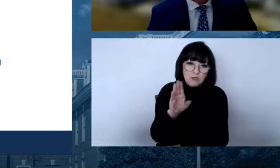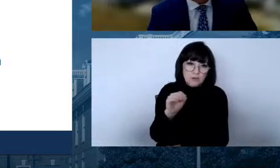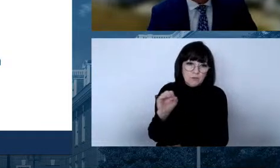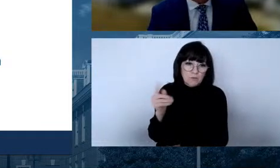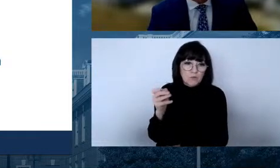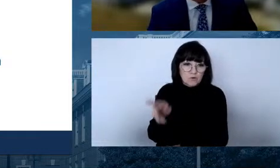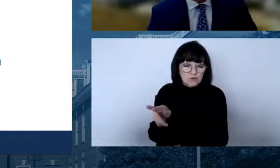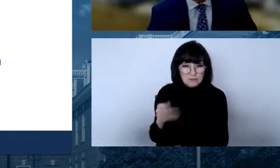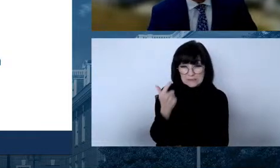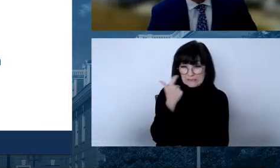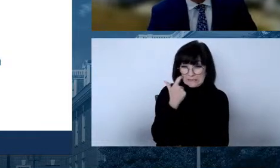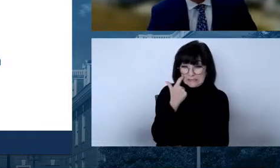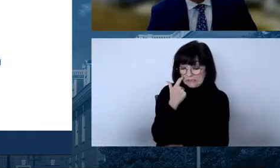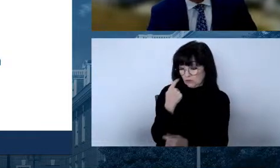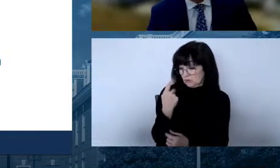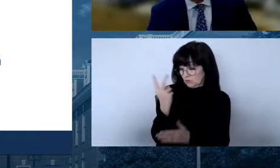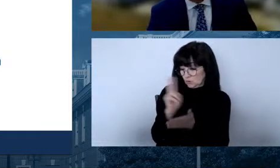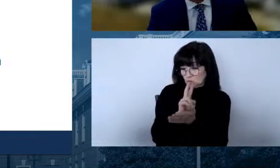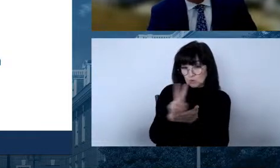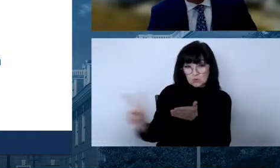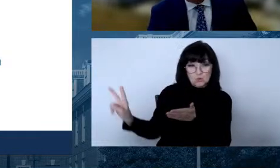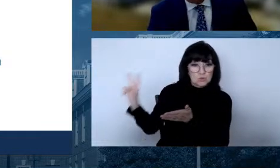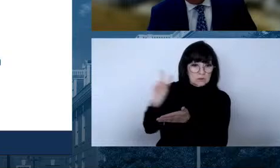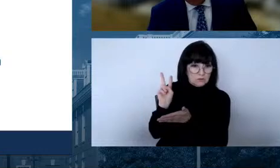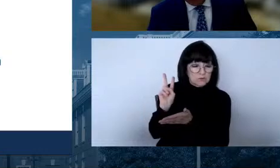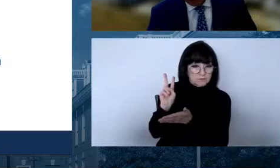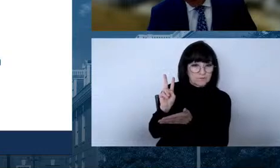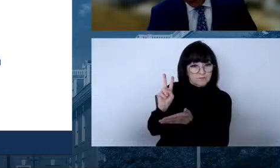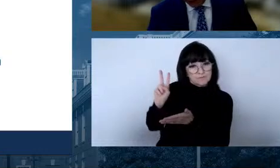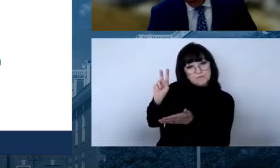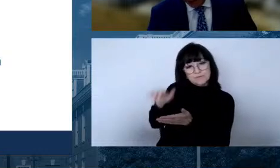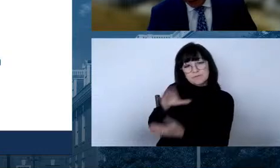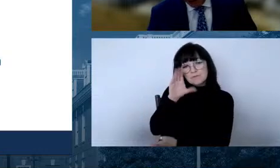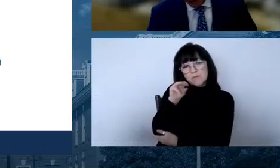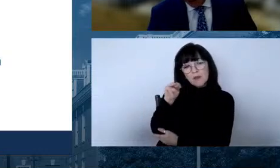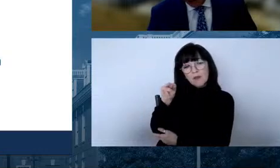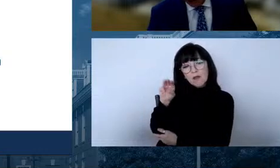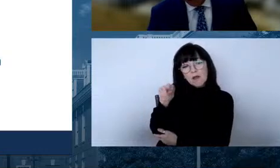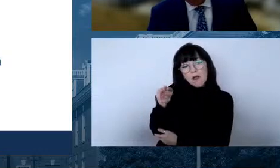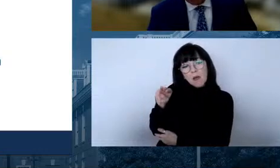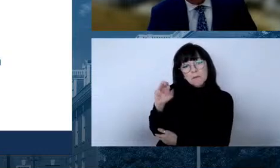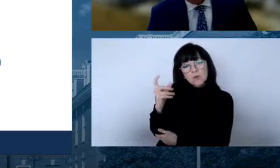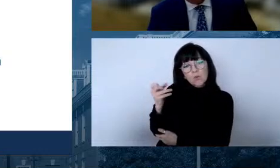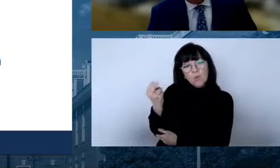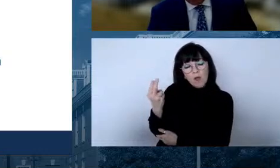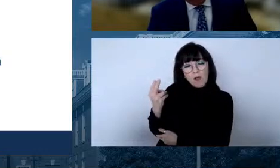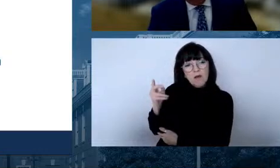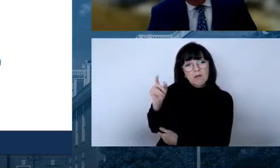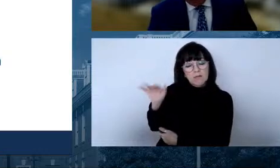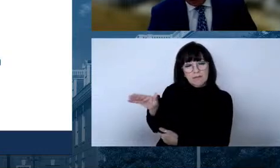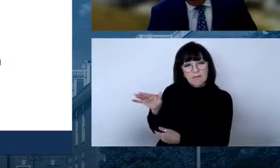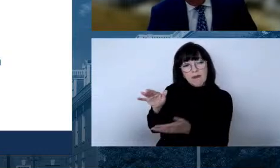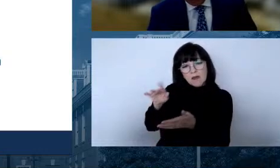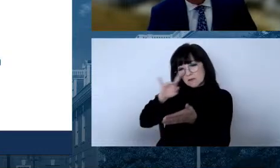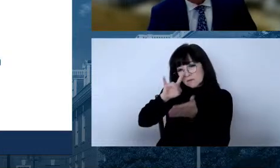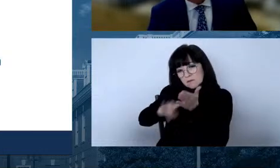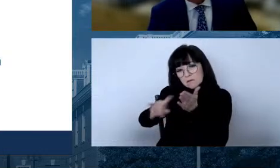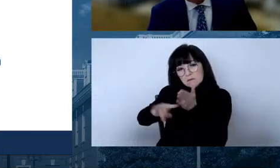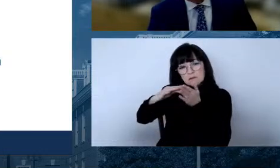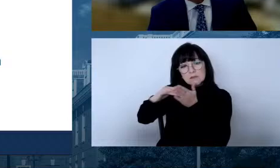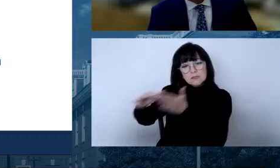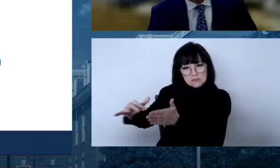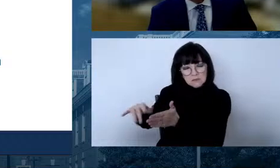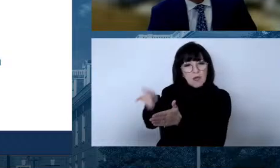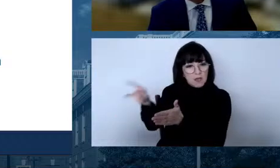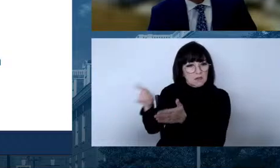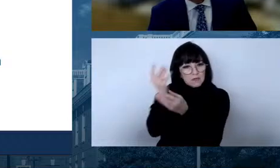ago from the Commonwealth Fund, which is a very reputable research organization, came out on December 14th. They looked at the data